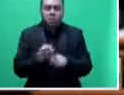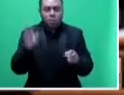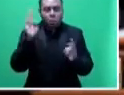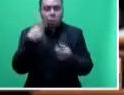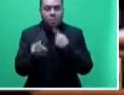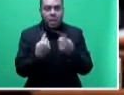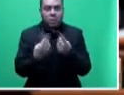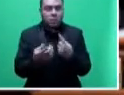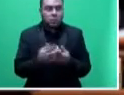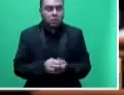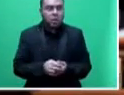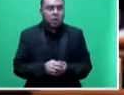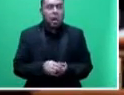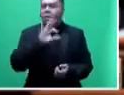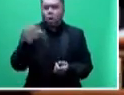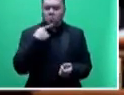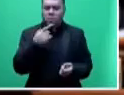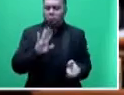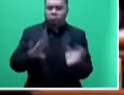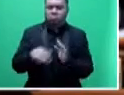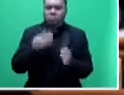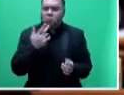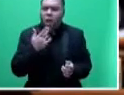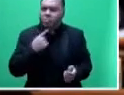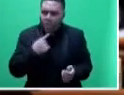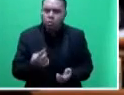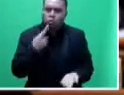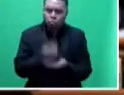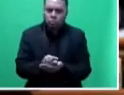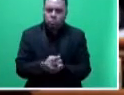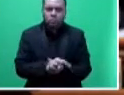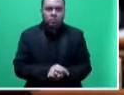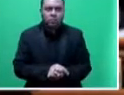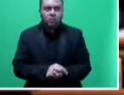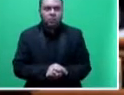Strangely, I'm not misleading, I'm telling the truth. What is, Mr. Speaker, sir, is that